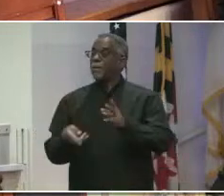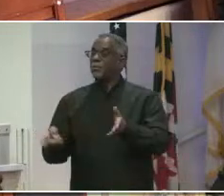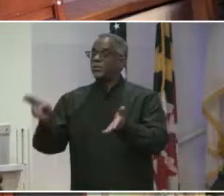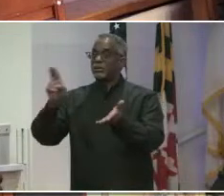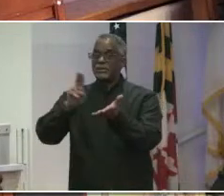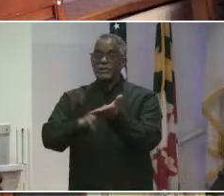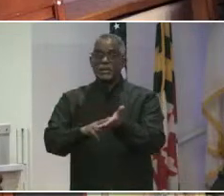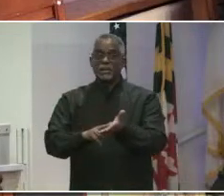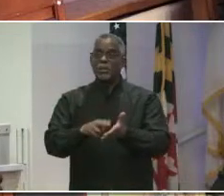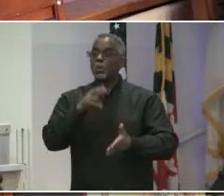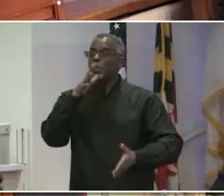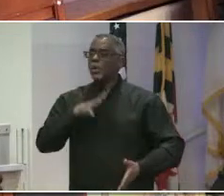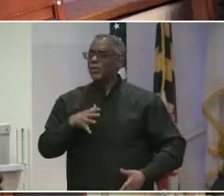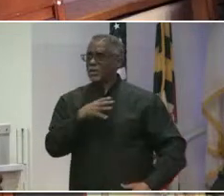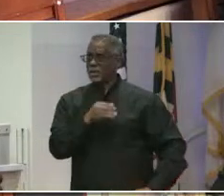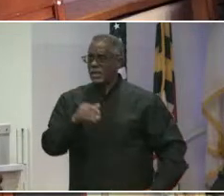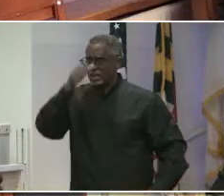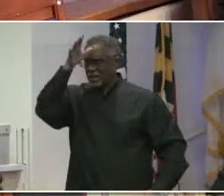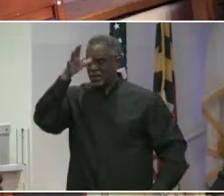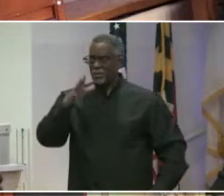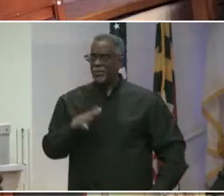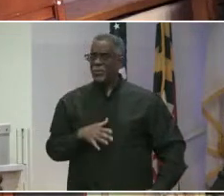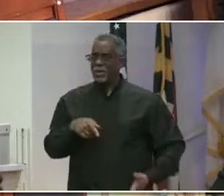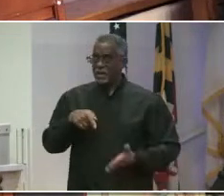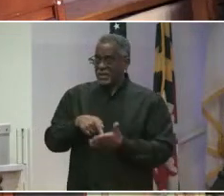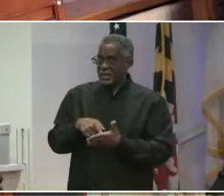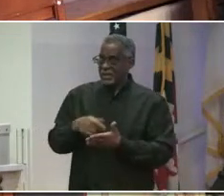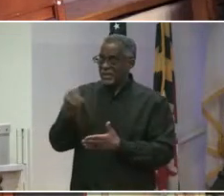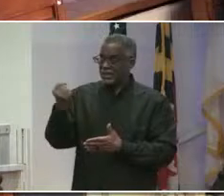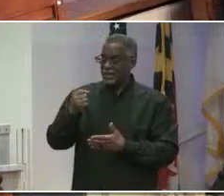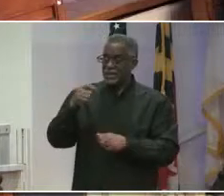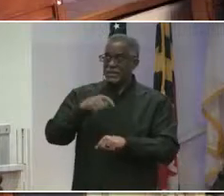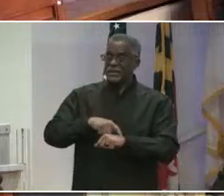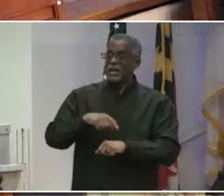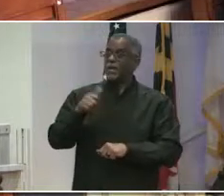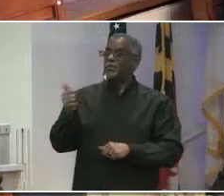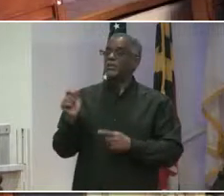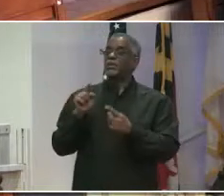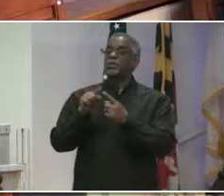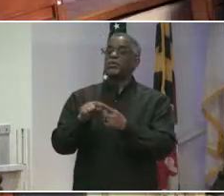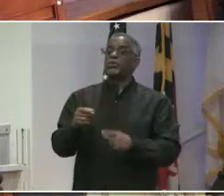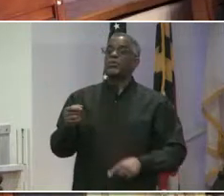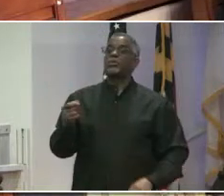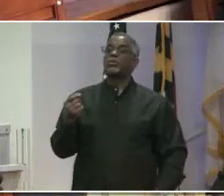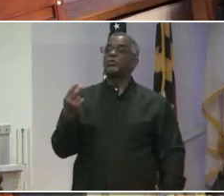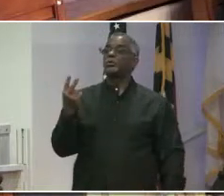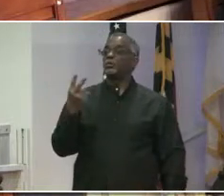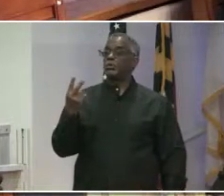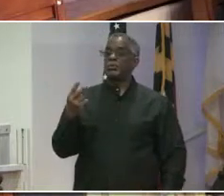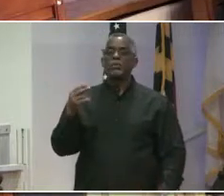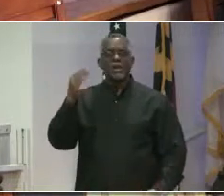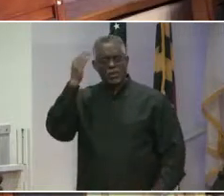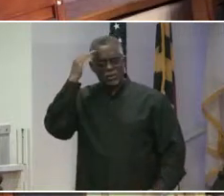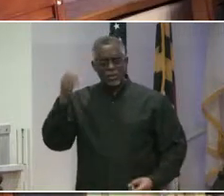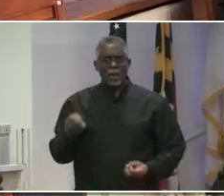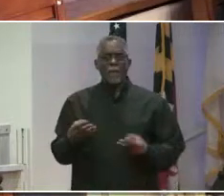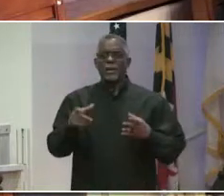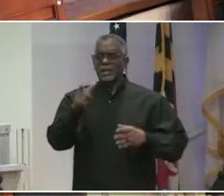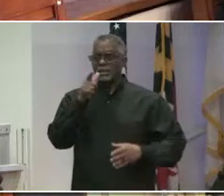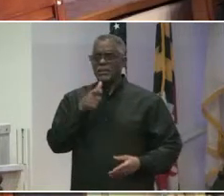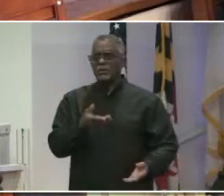up, women and men, for this Saturday, 10 to 2, they need to know how much lunch to bring. Also,